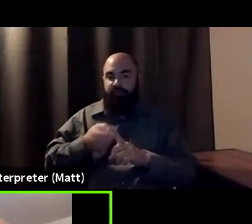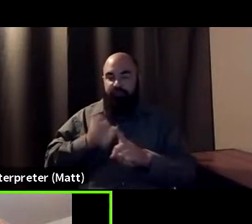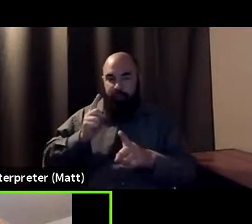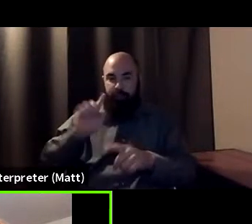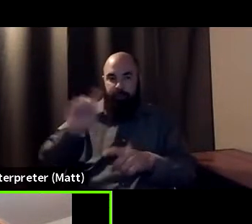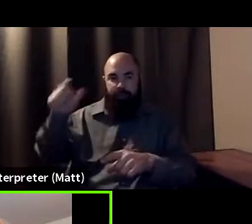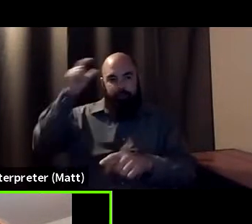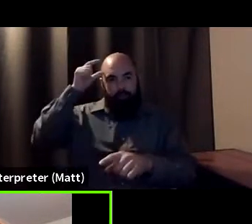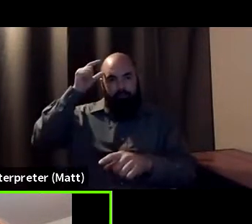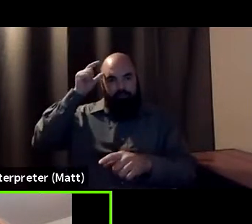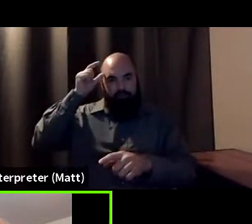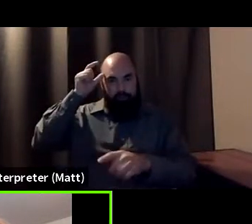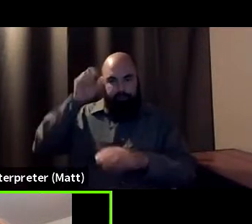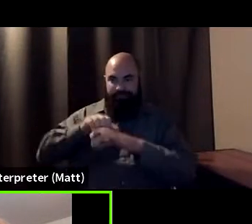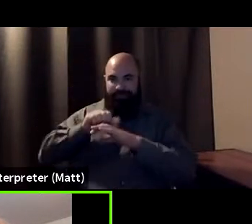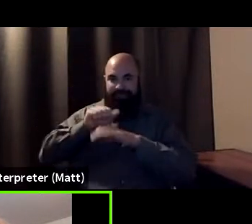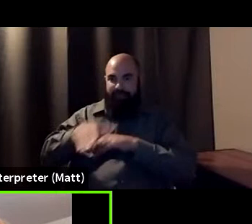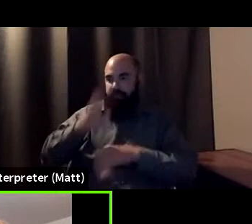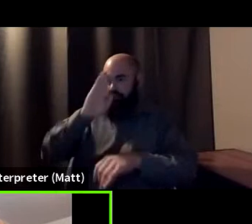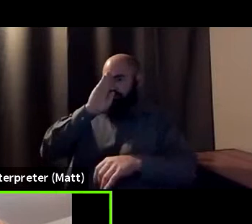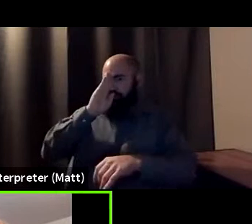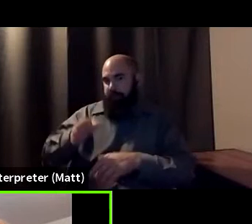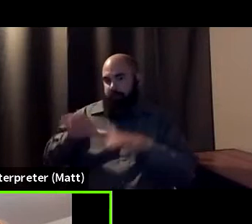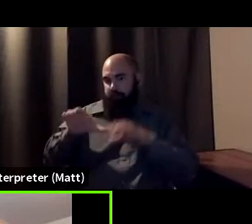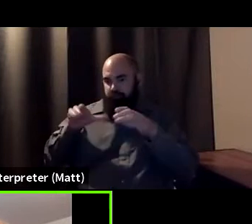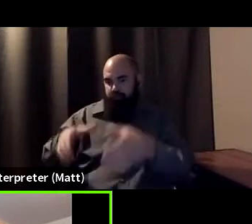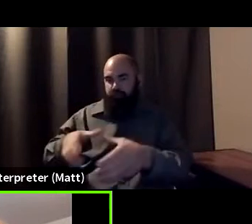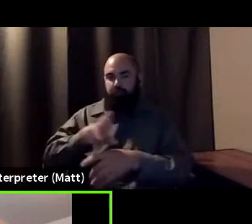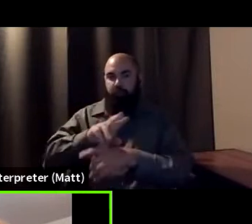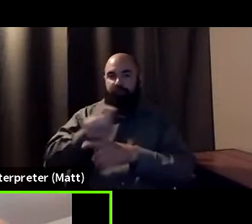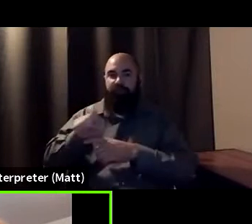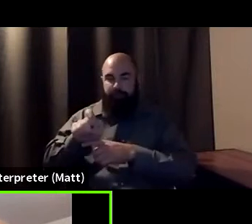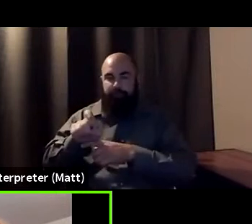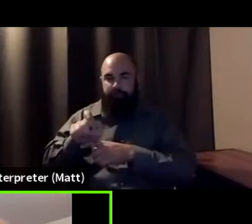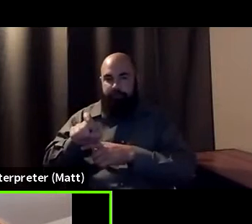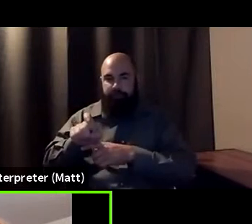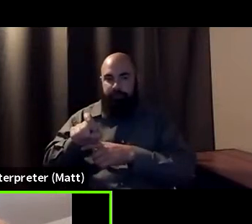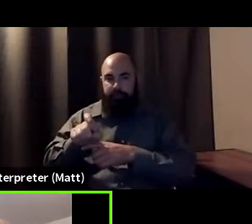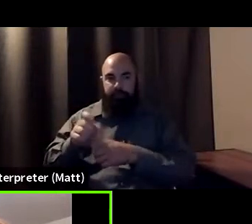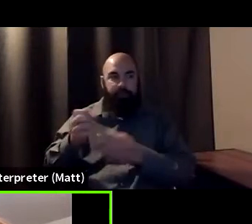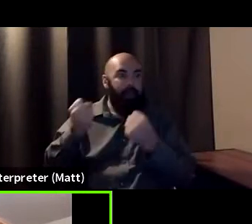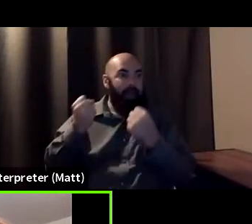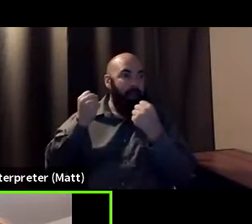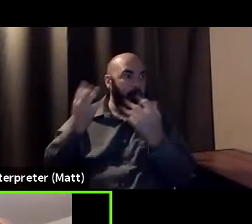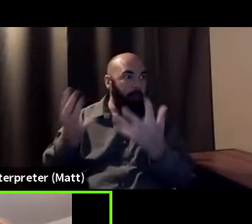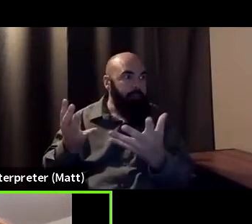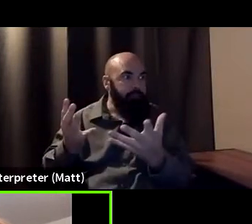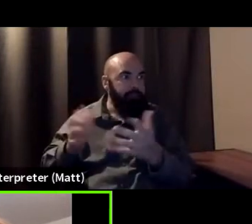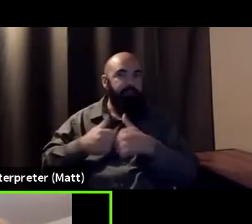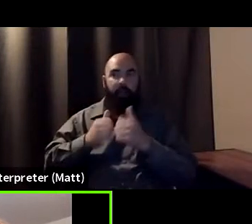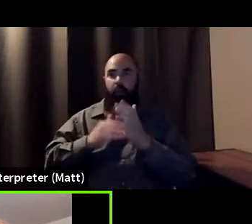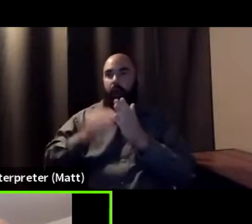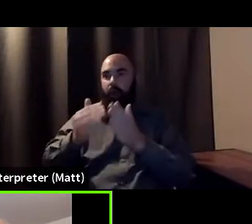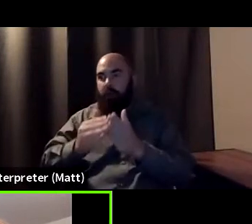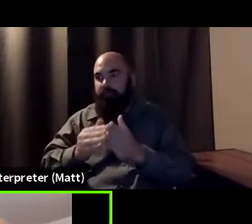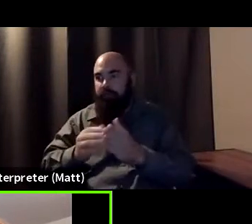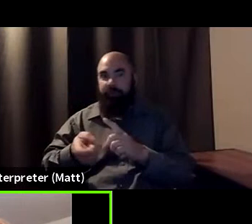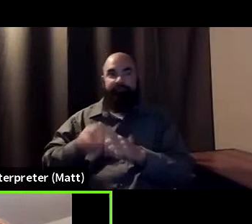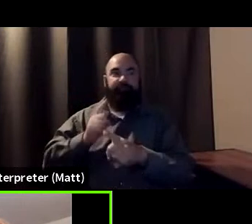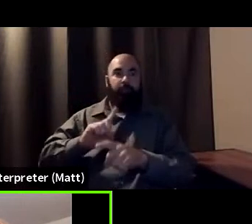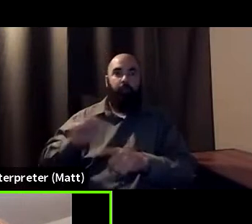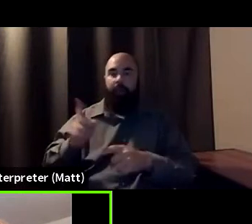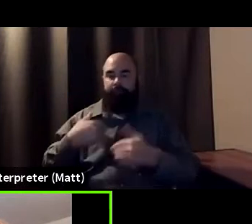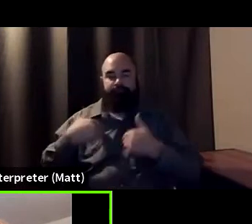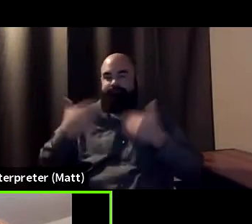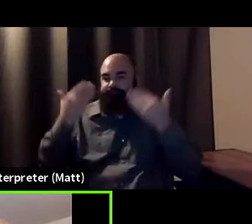government directly to those pharmacy partners. I don't know how much they're getting, when they're getting, or where they're getting it when they